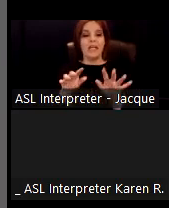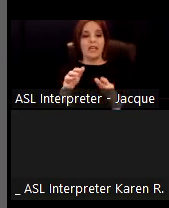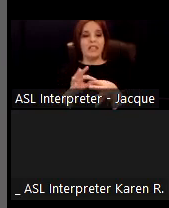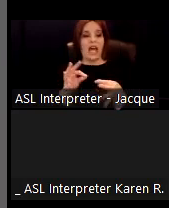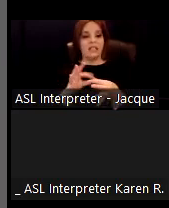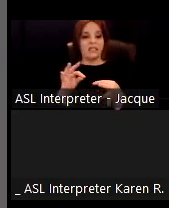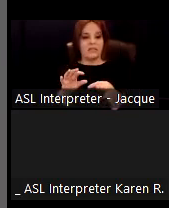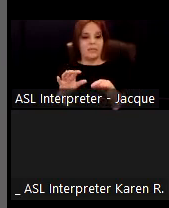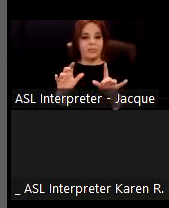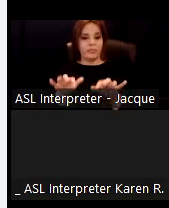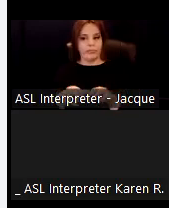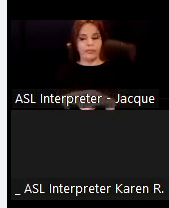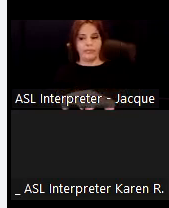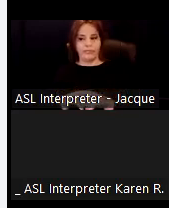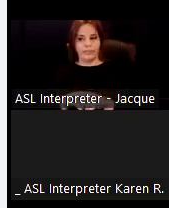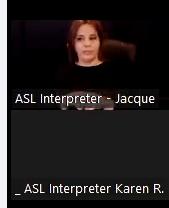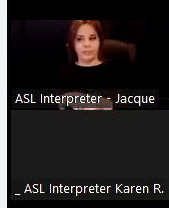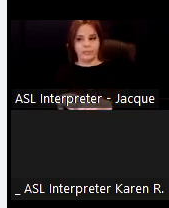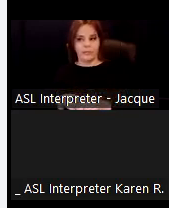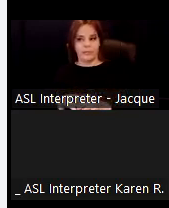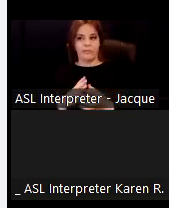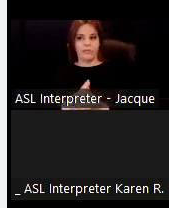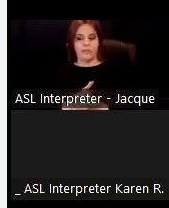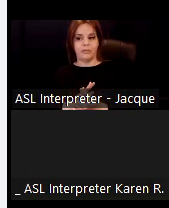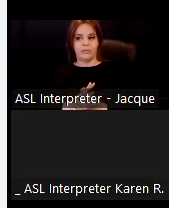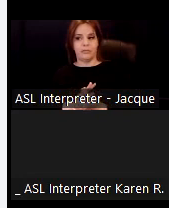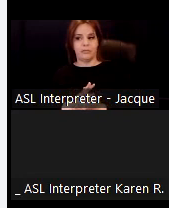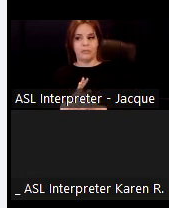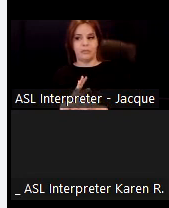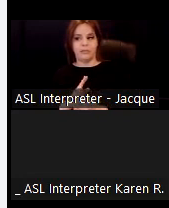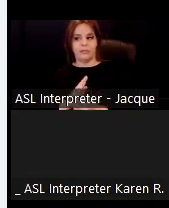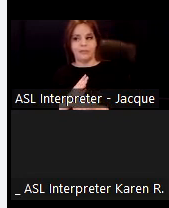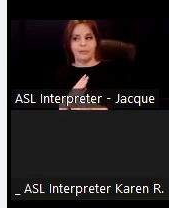a text box into this slide as well.